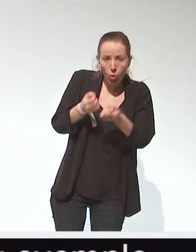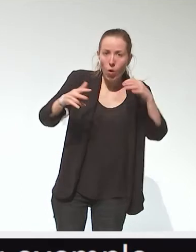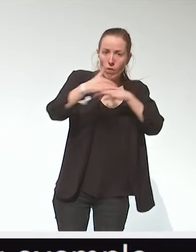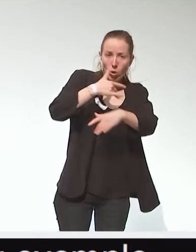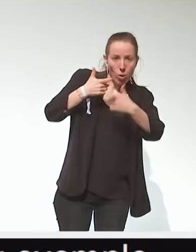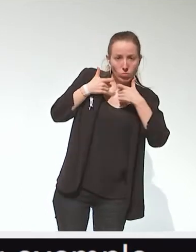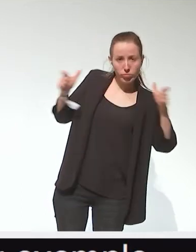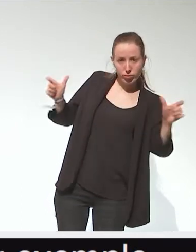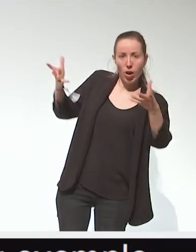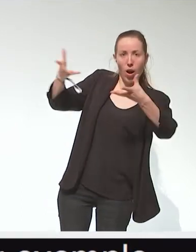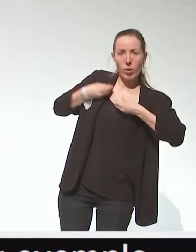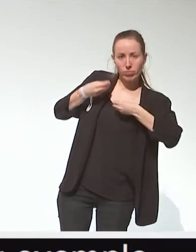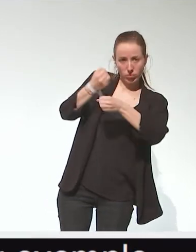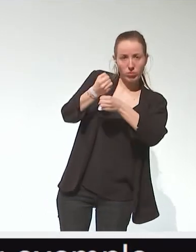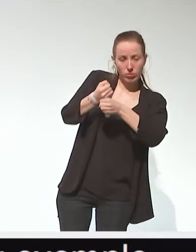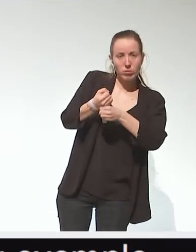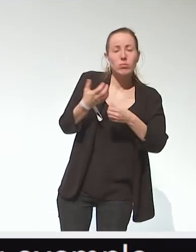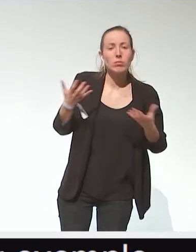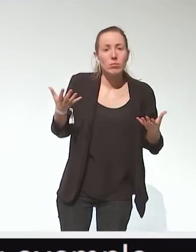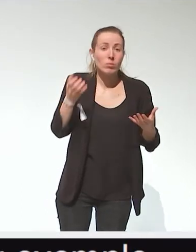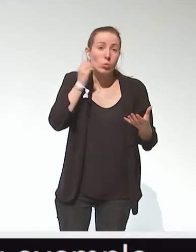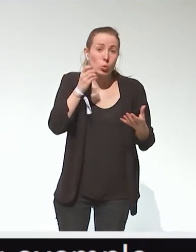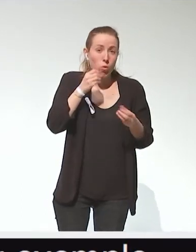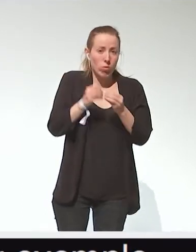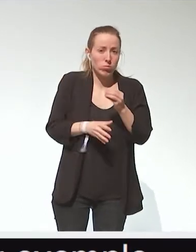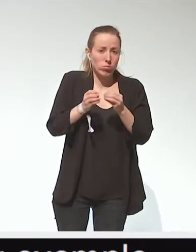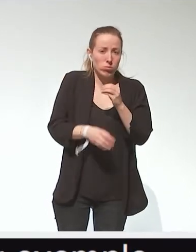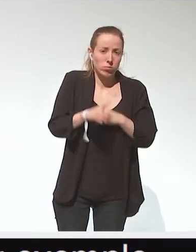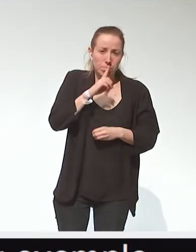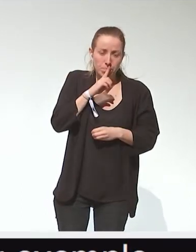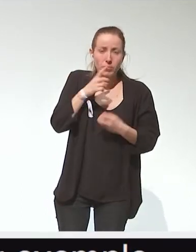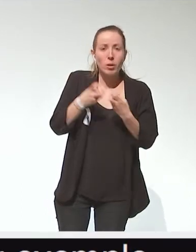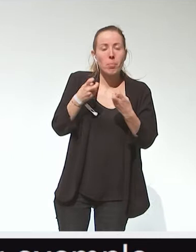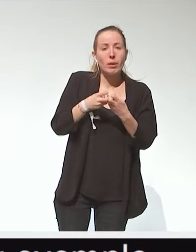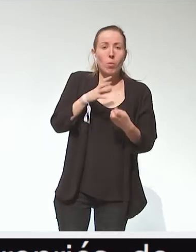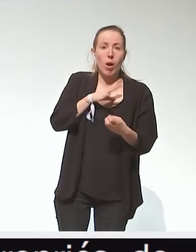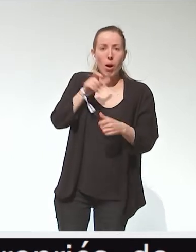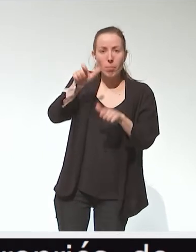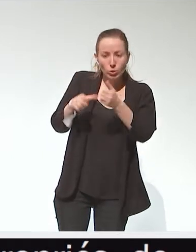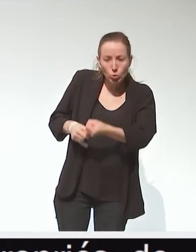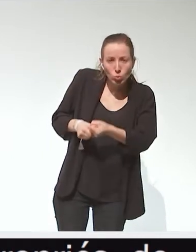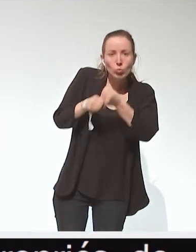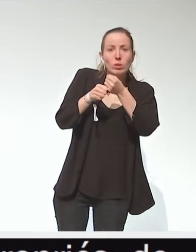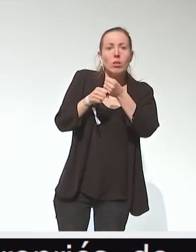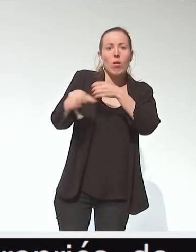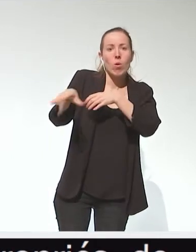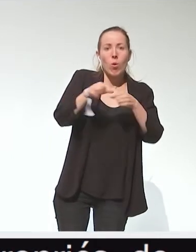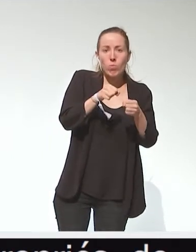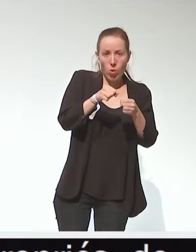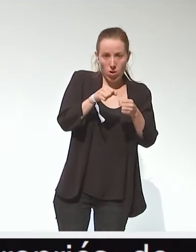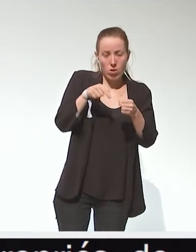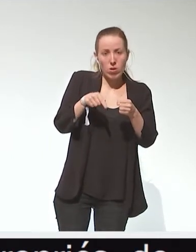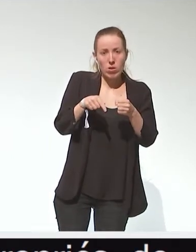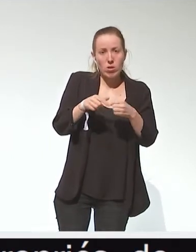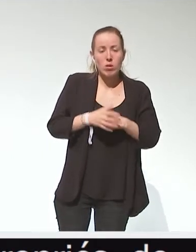this situation, it could be support on the job, for example. It could be also training staff, training the